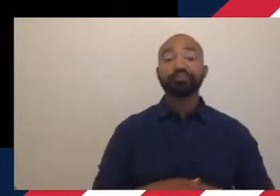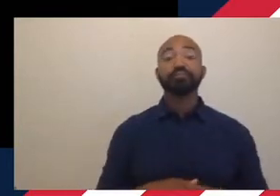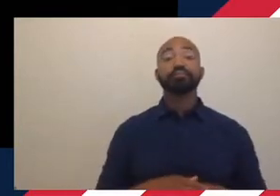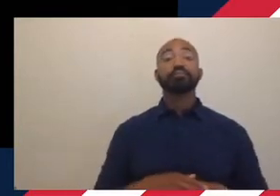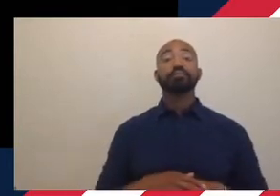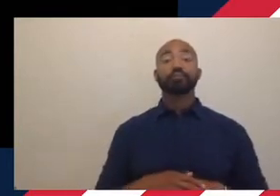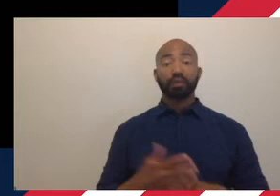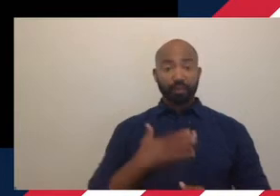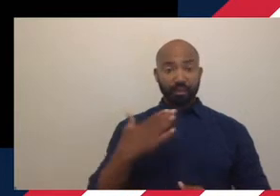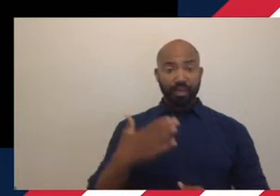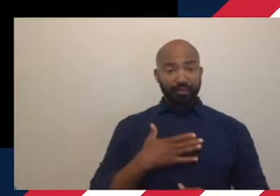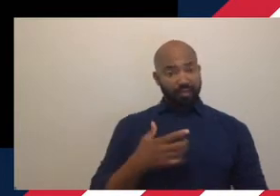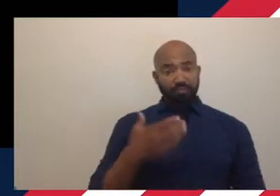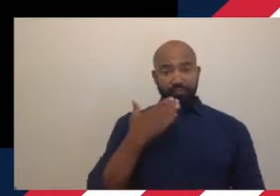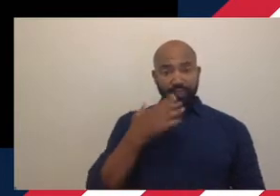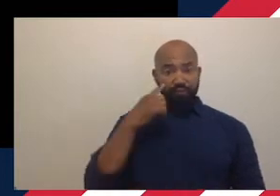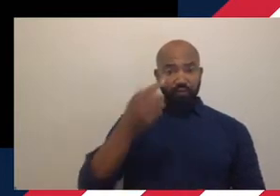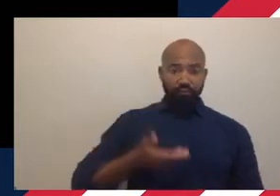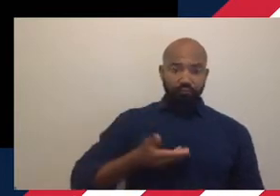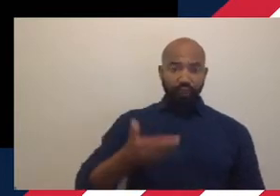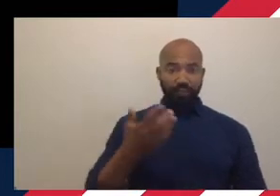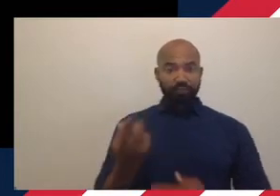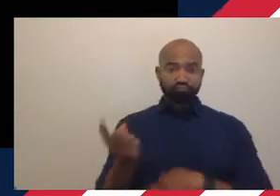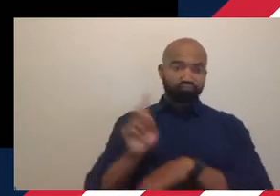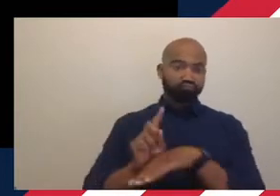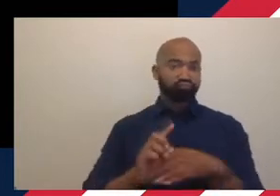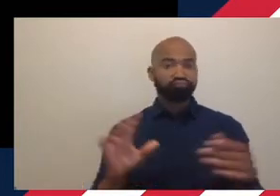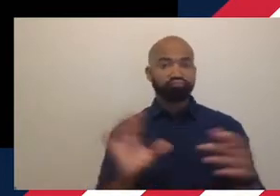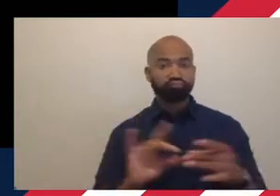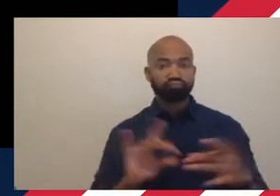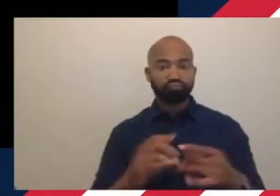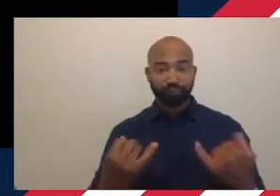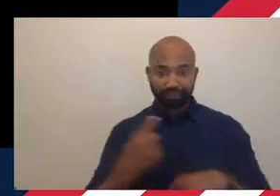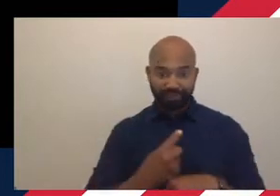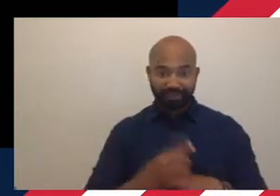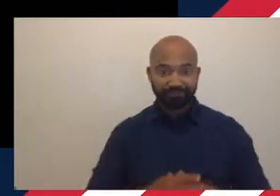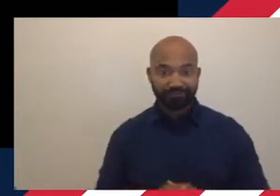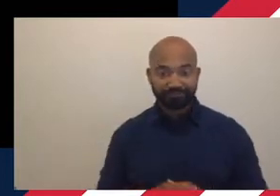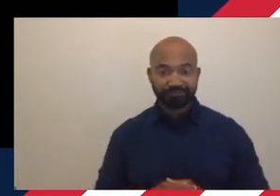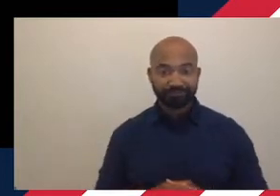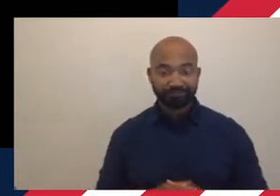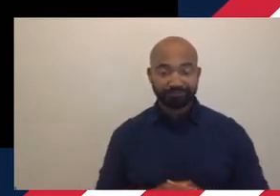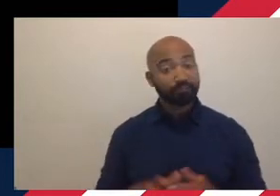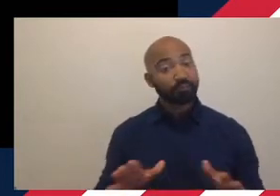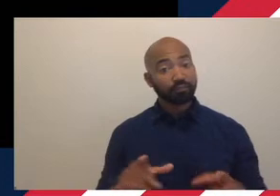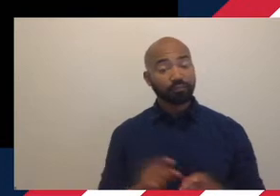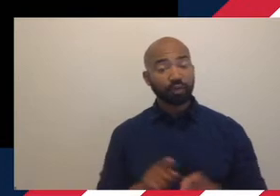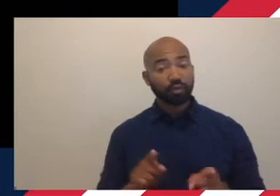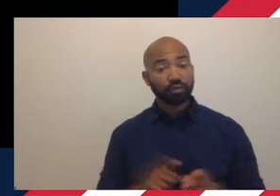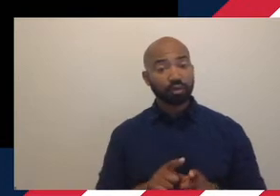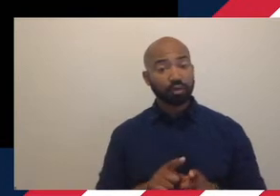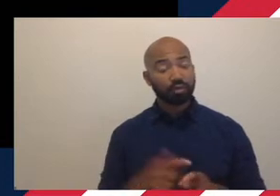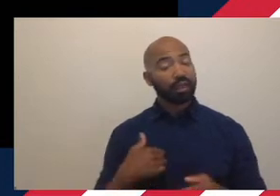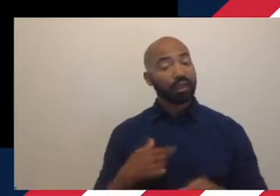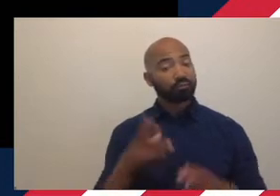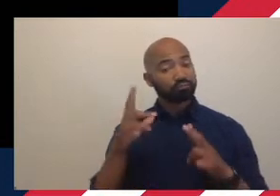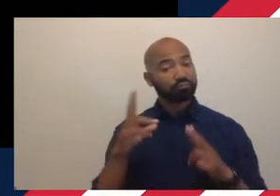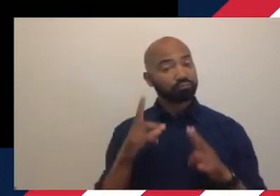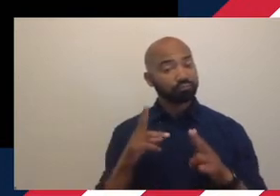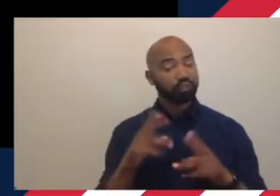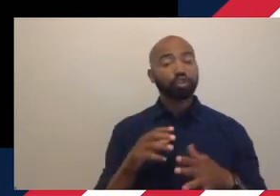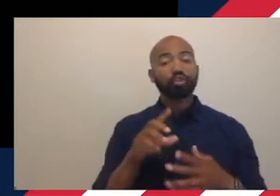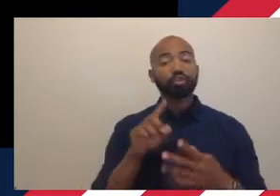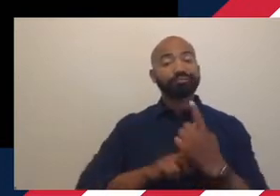was invited to speak to you today. I also had the privilege of meeting some of the